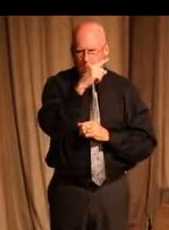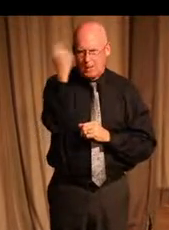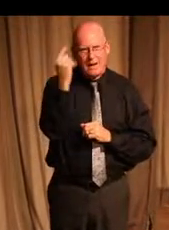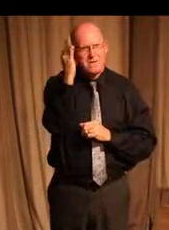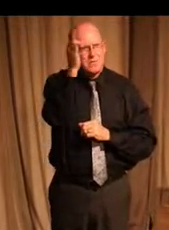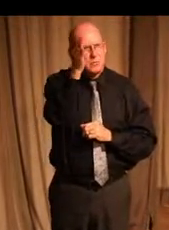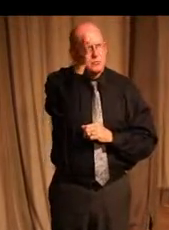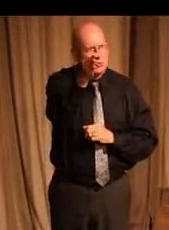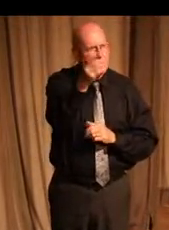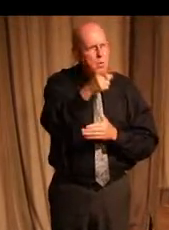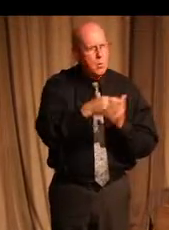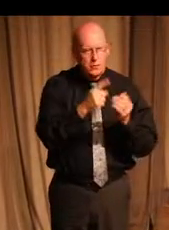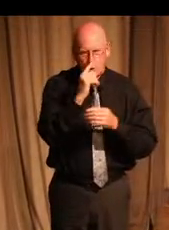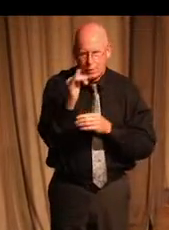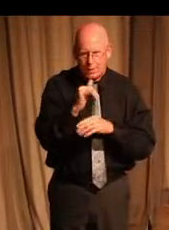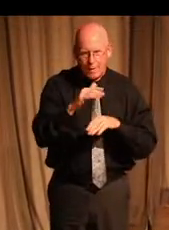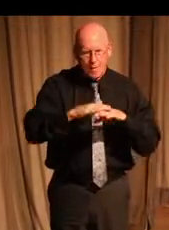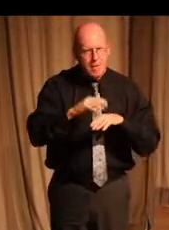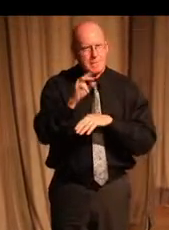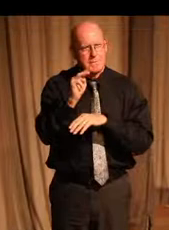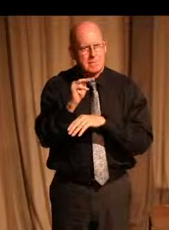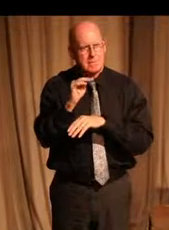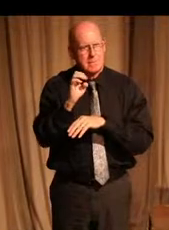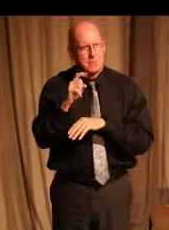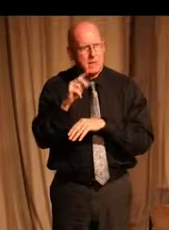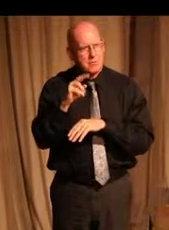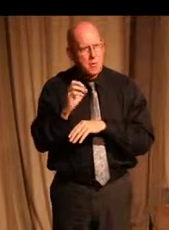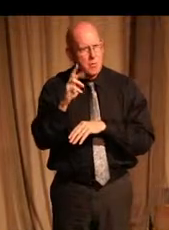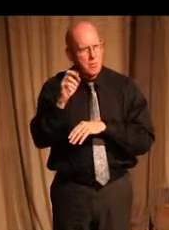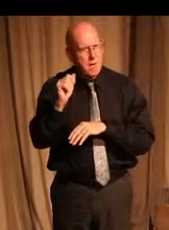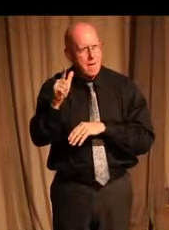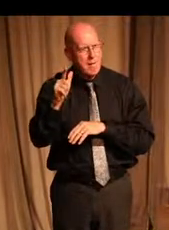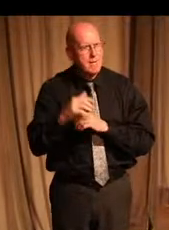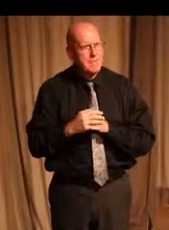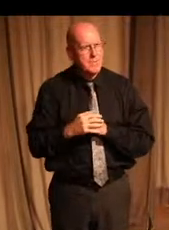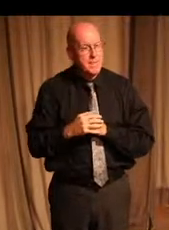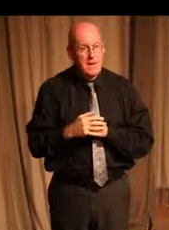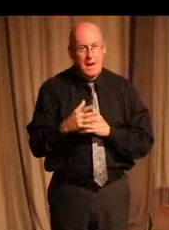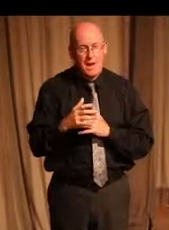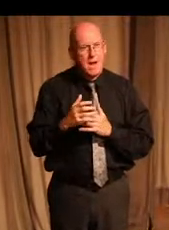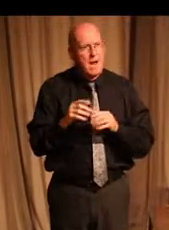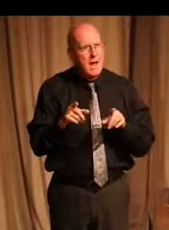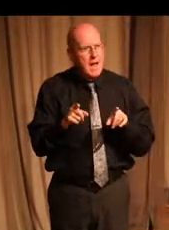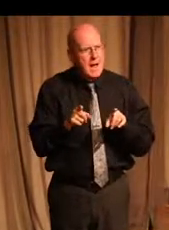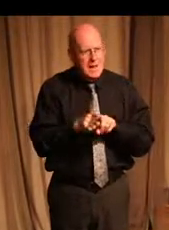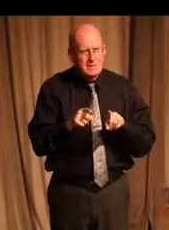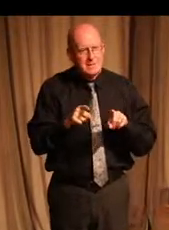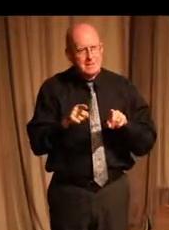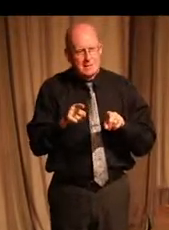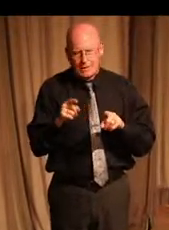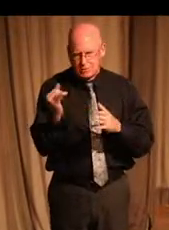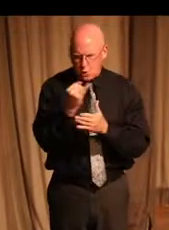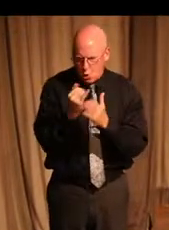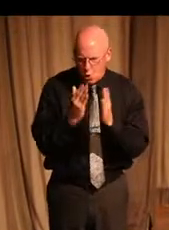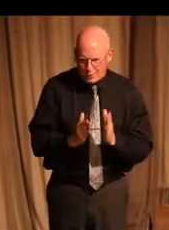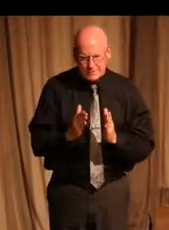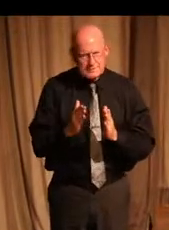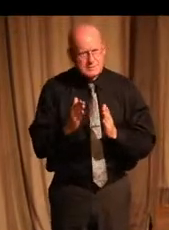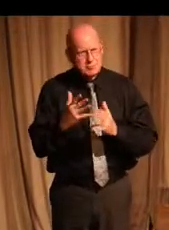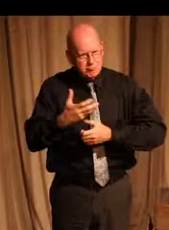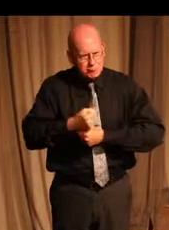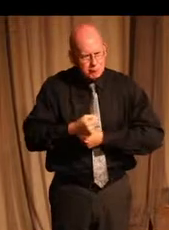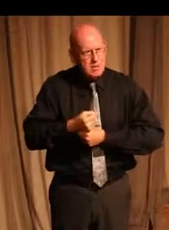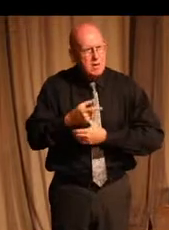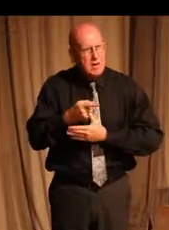what it looks like to be on the Metro Rail, reading Aimé Césaire, the way I want to see that as an art installation, right? Like just